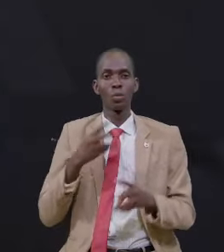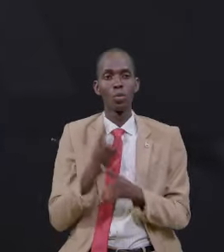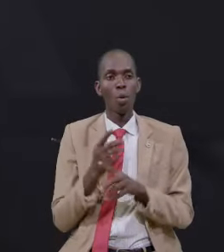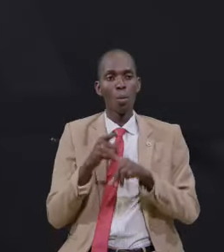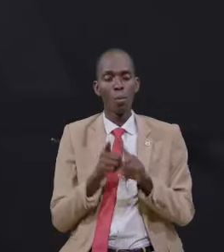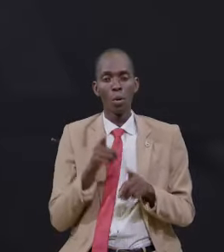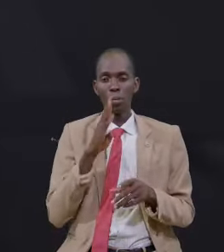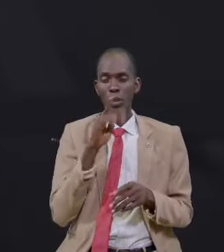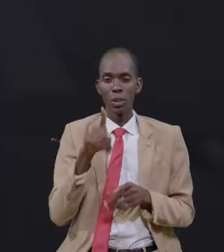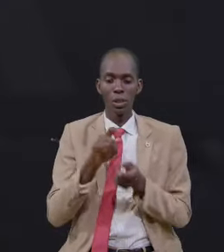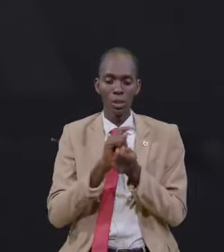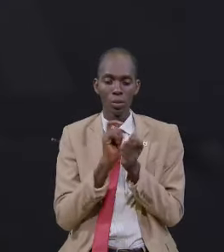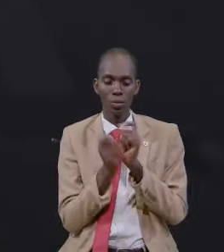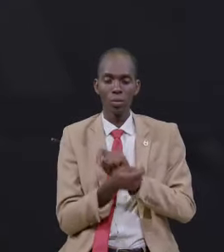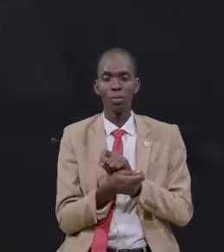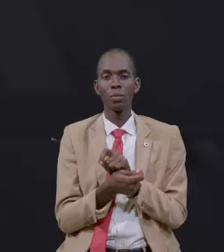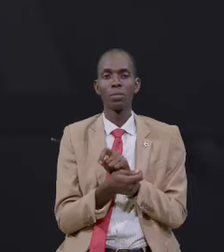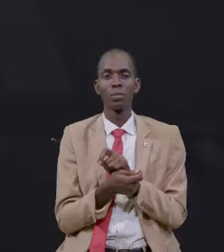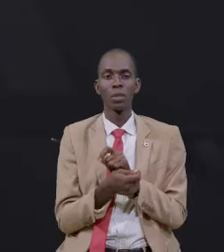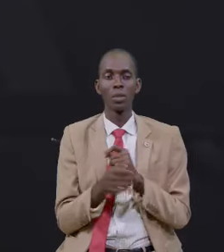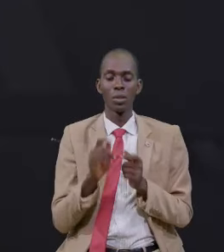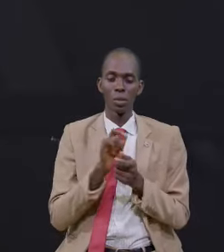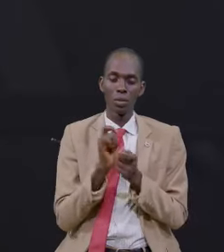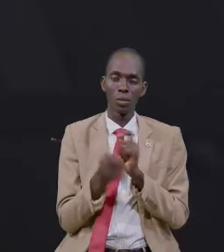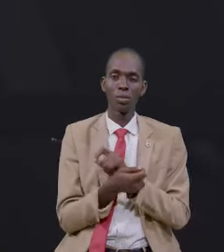ye transformed. Transform.